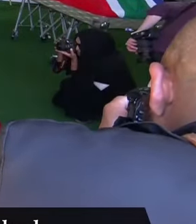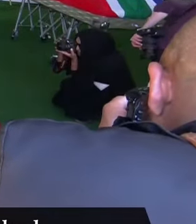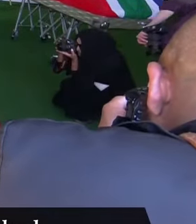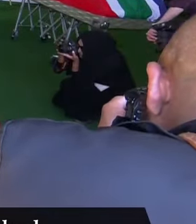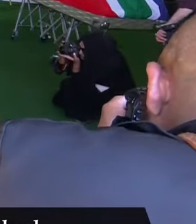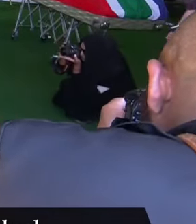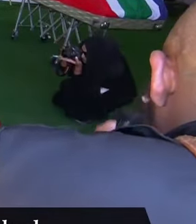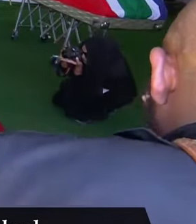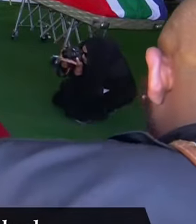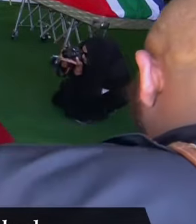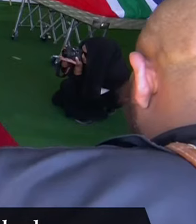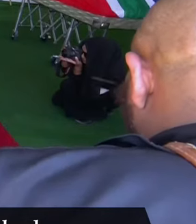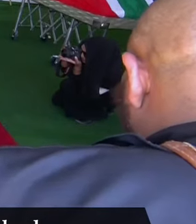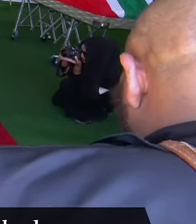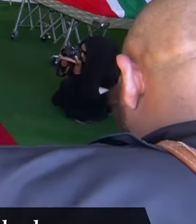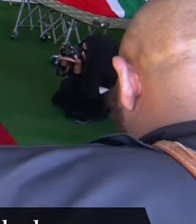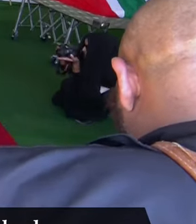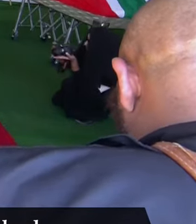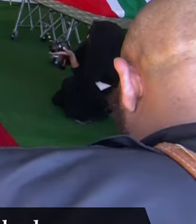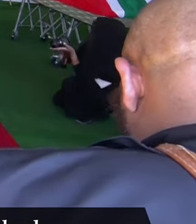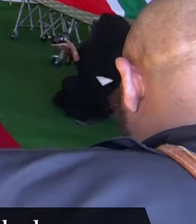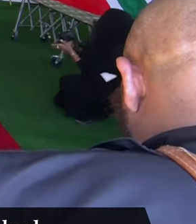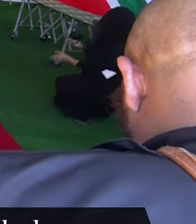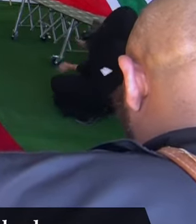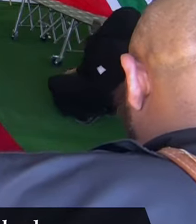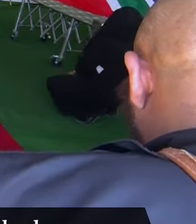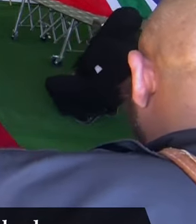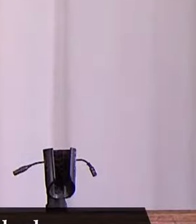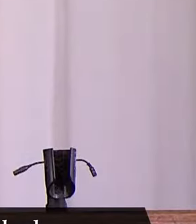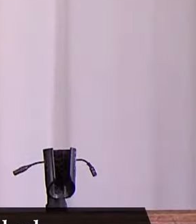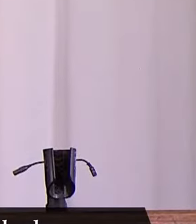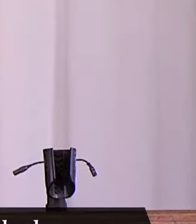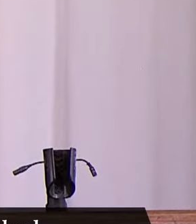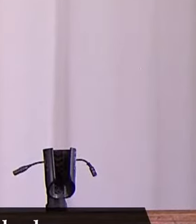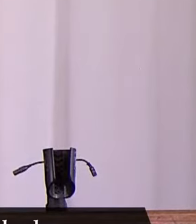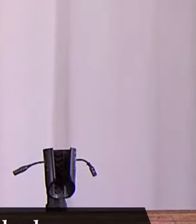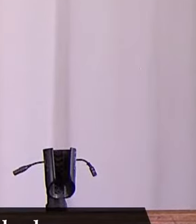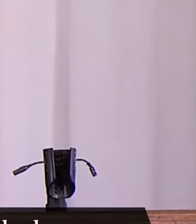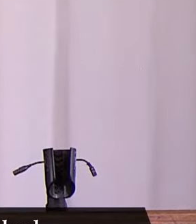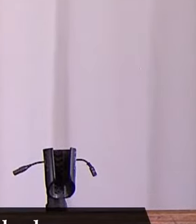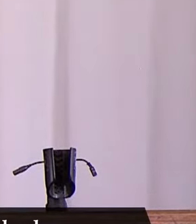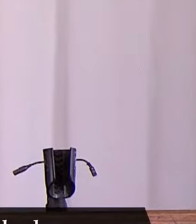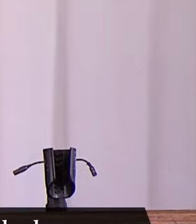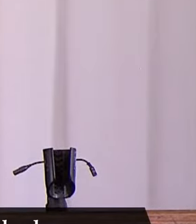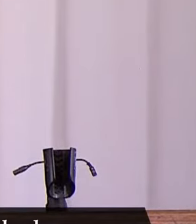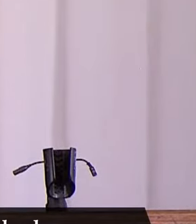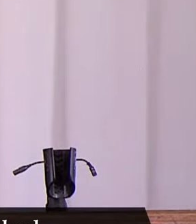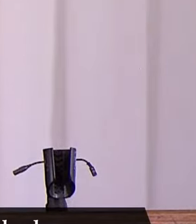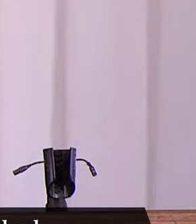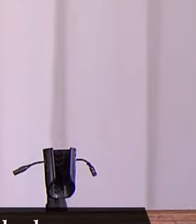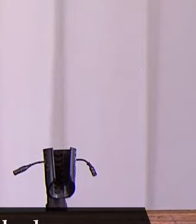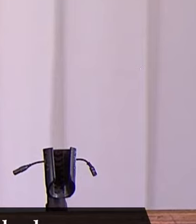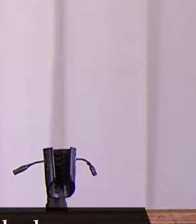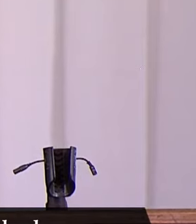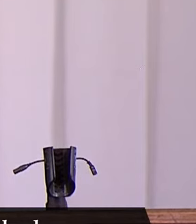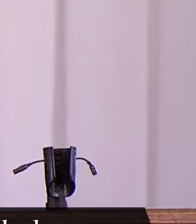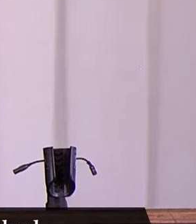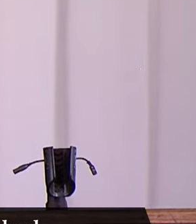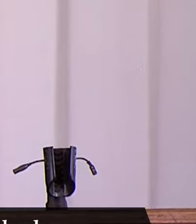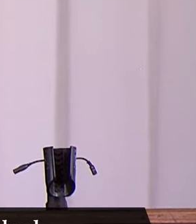exercise of great intellectual prowess, and an abiding faith that this republic will